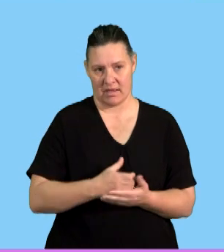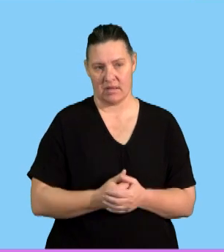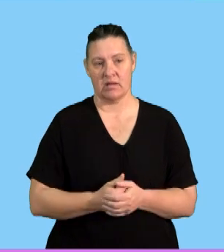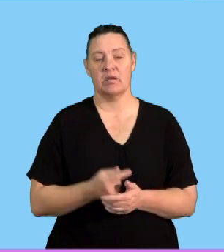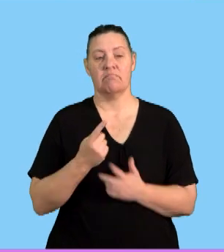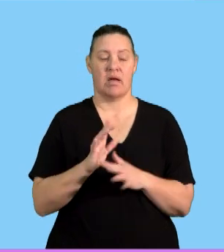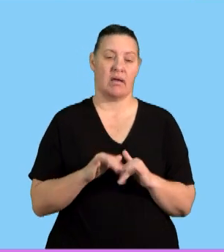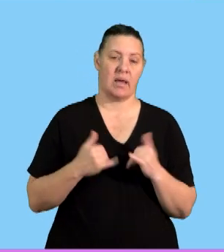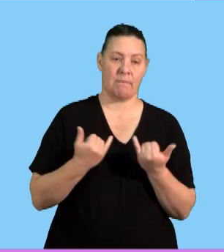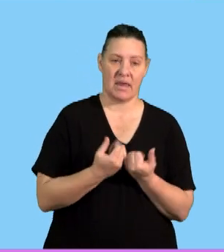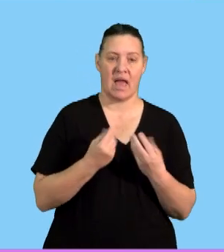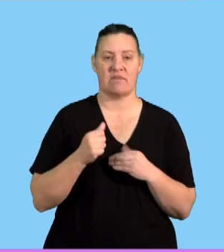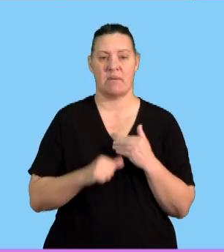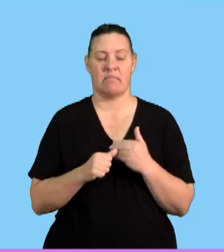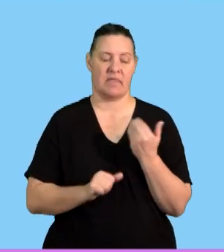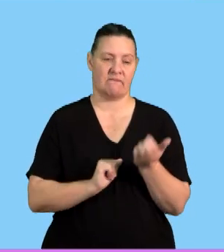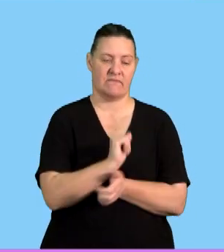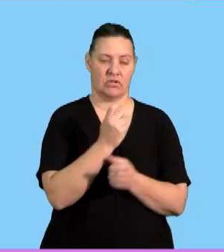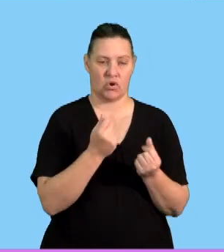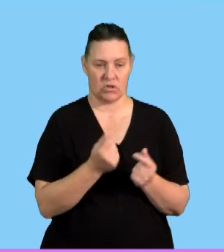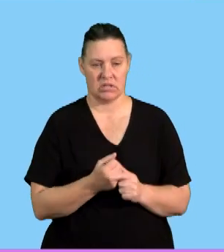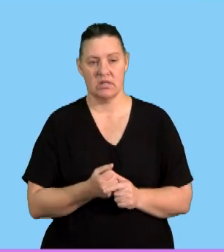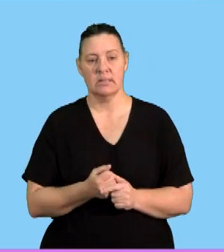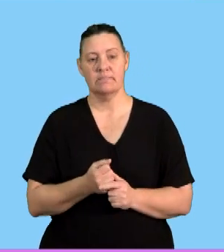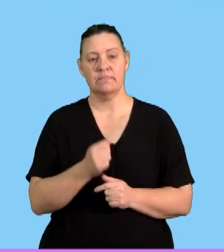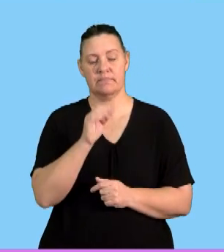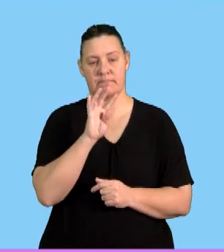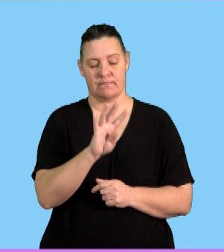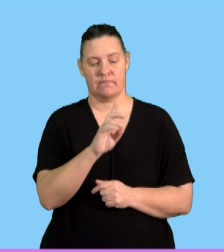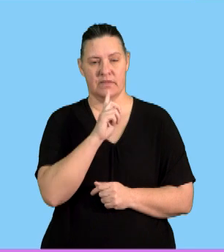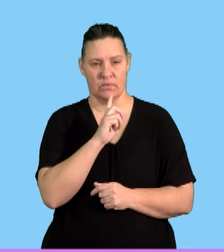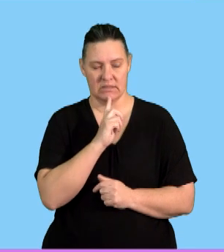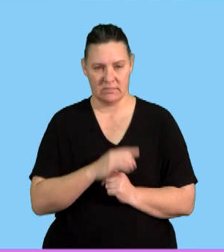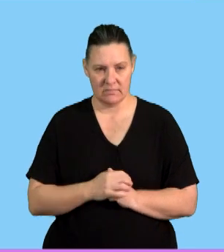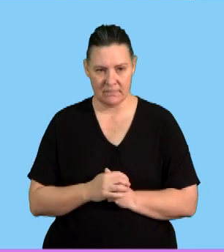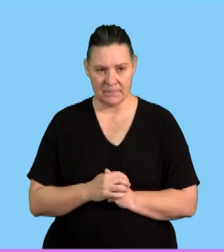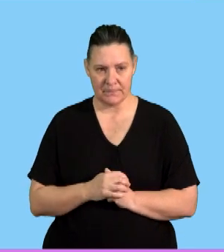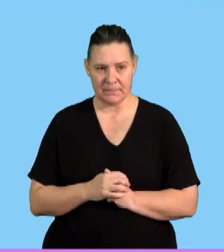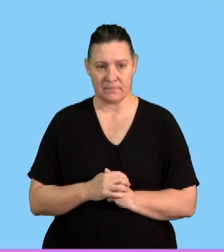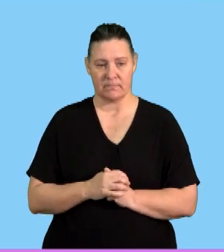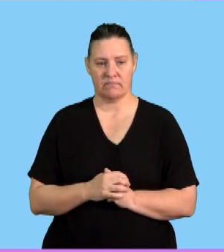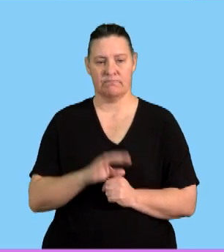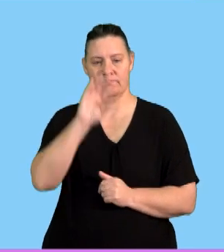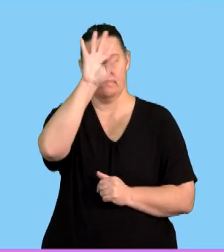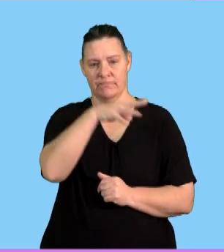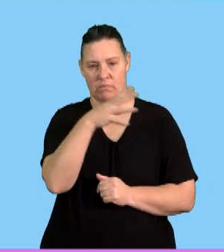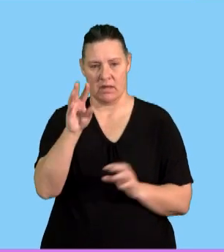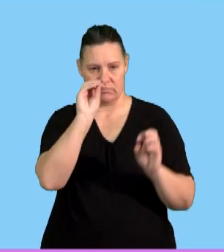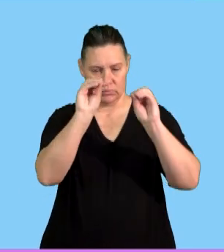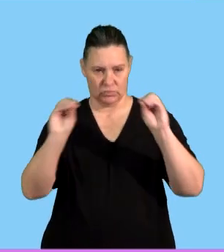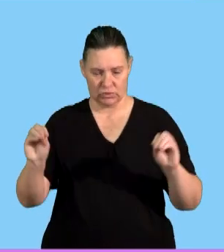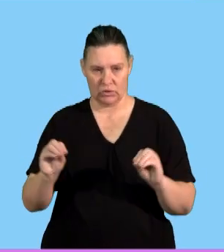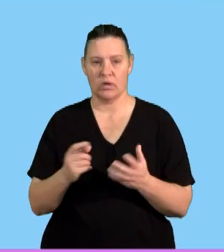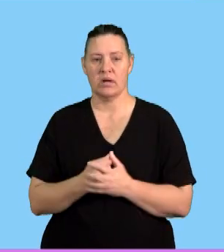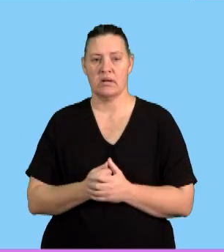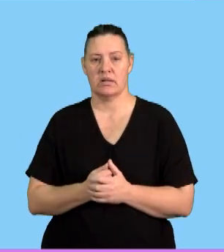His company has a monthly fixed cost of 4,000 Rand. Complete the table below